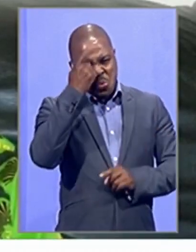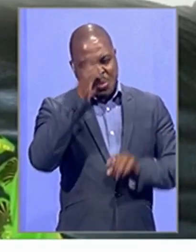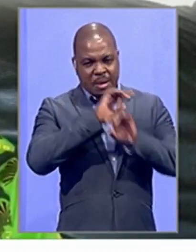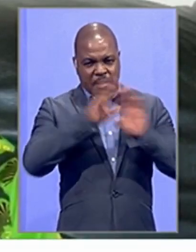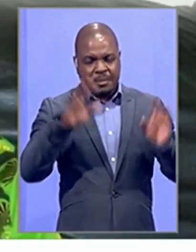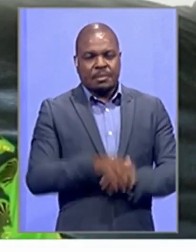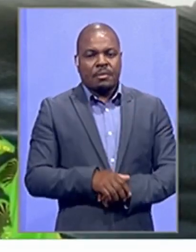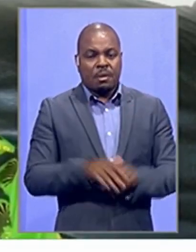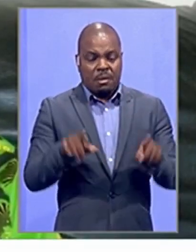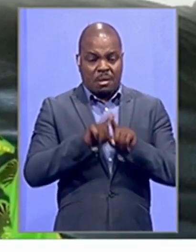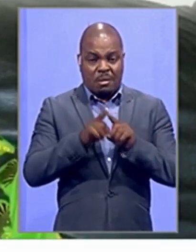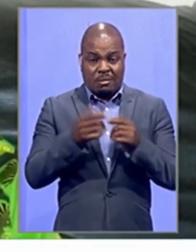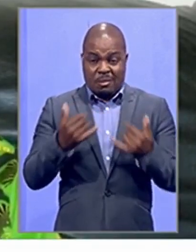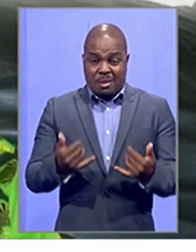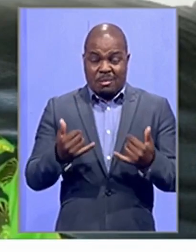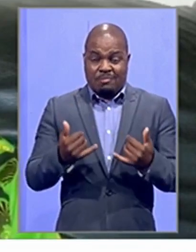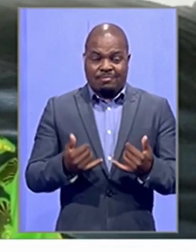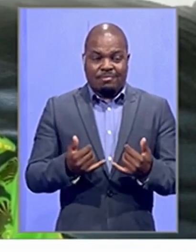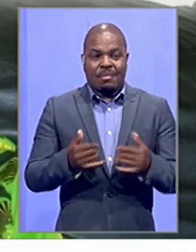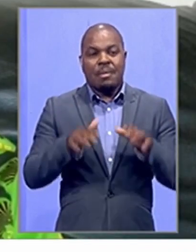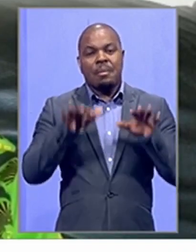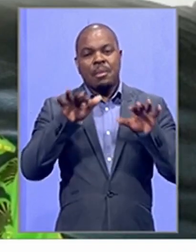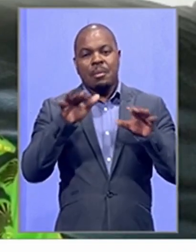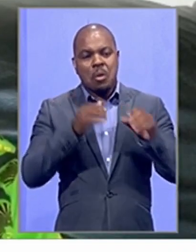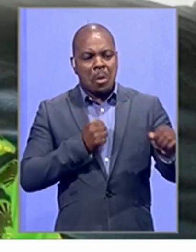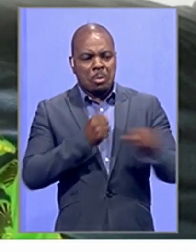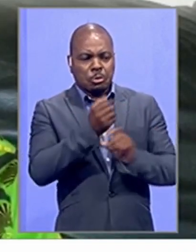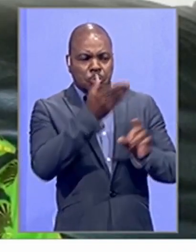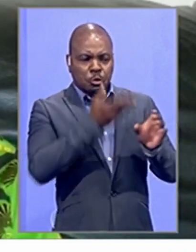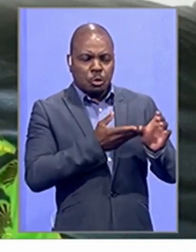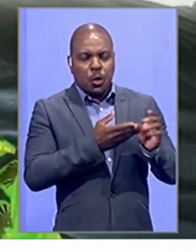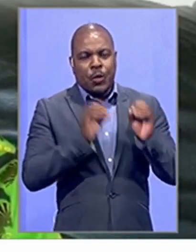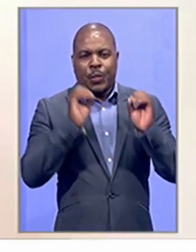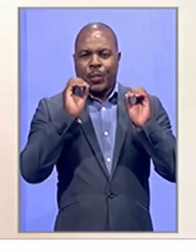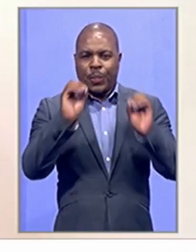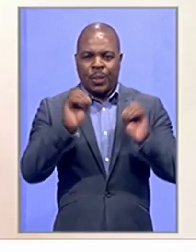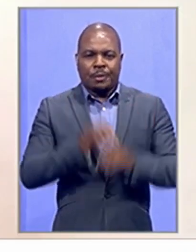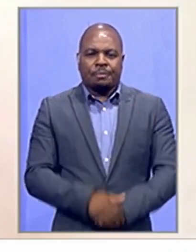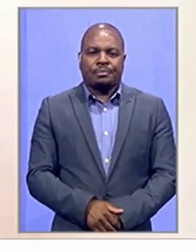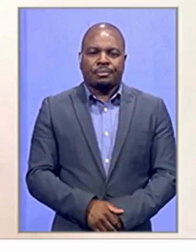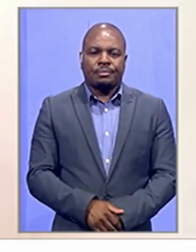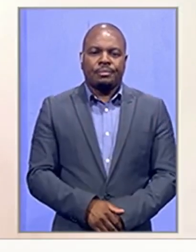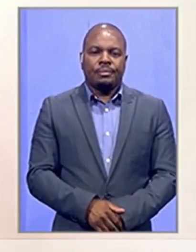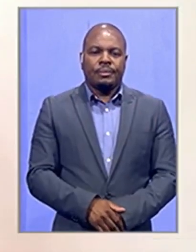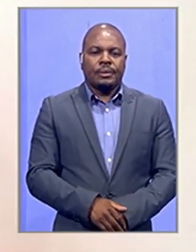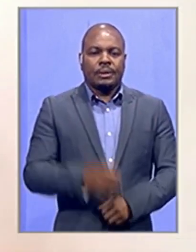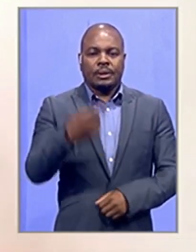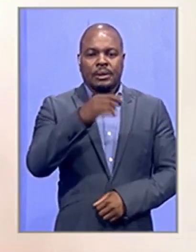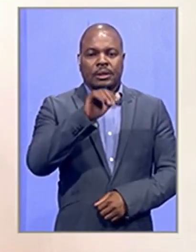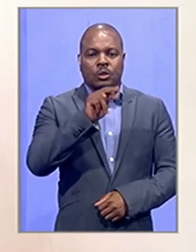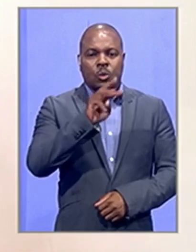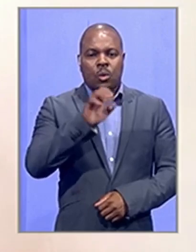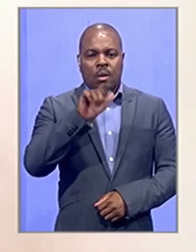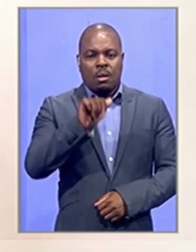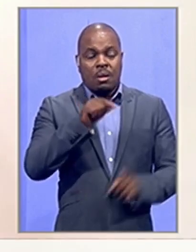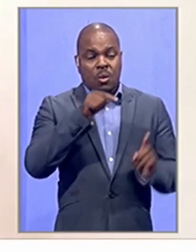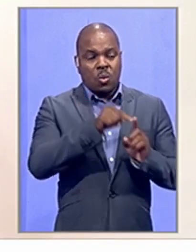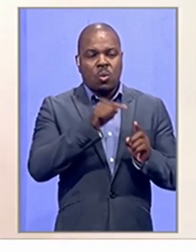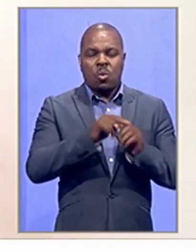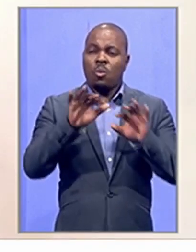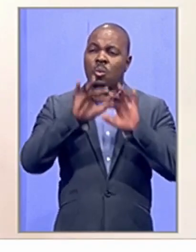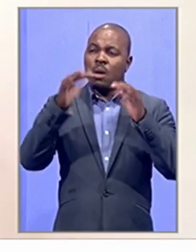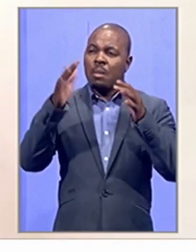we know, currently we no longer have such caliber of leaders. Dr. Ginwala touched individuals in all